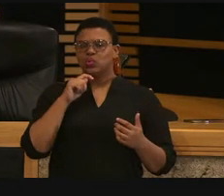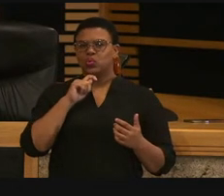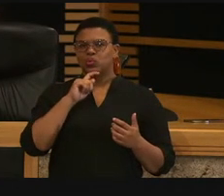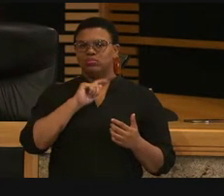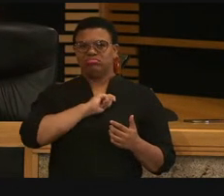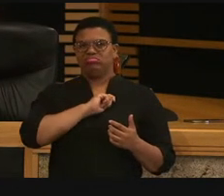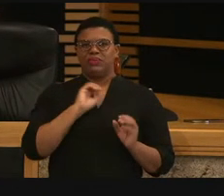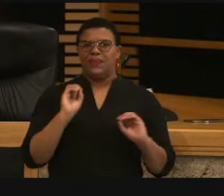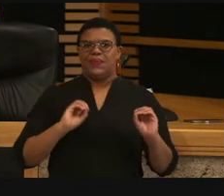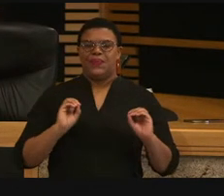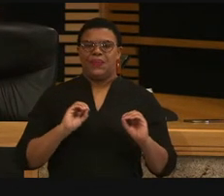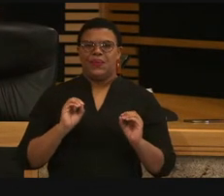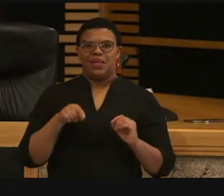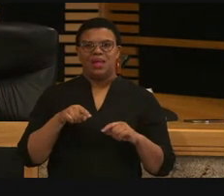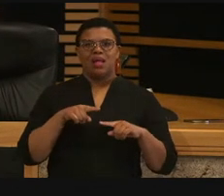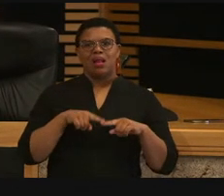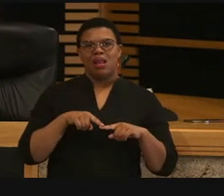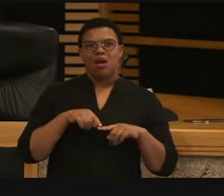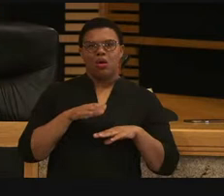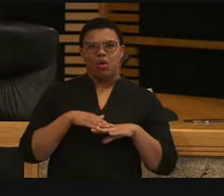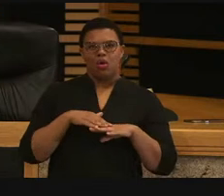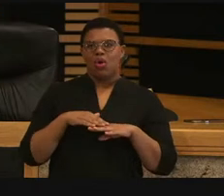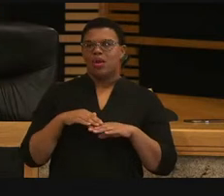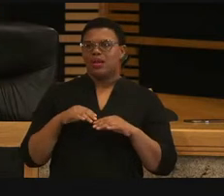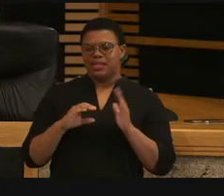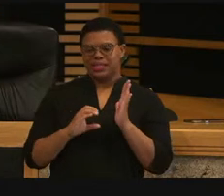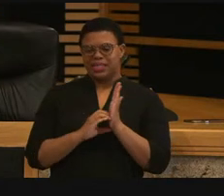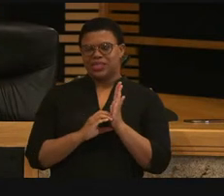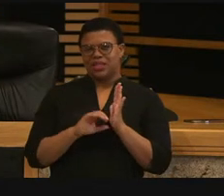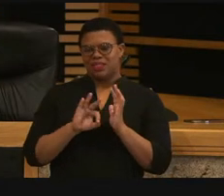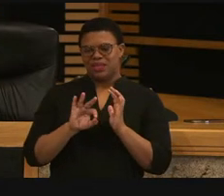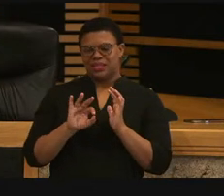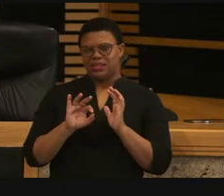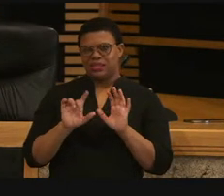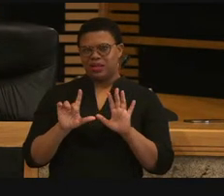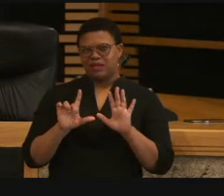employer rely on Section 37, subsection B,